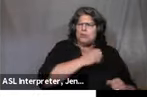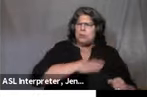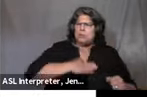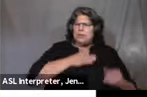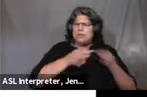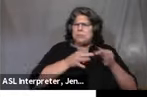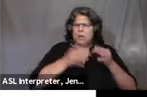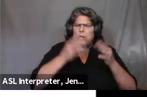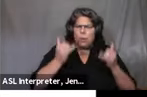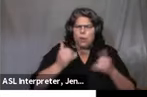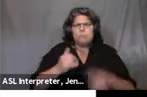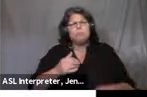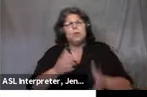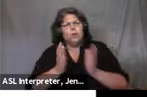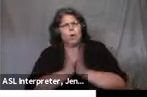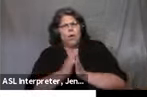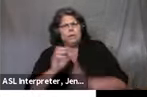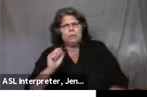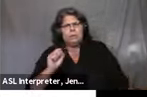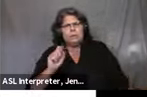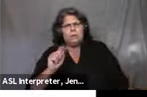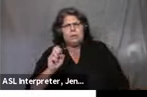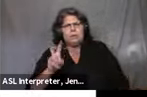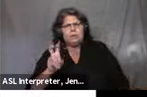Grover of SGA Architecture and Engineering.